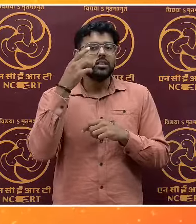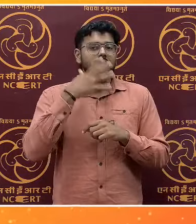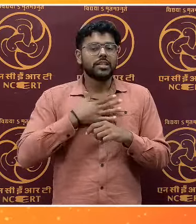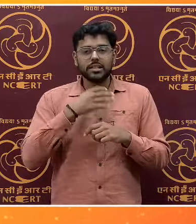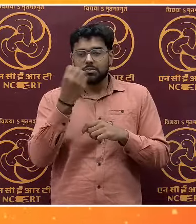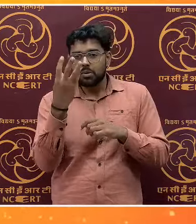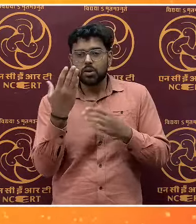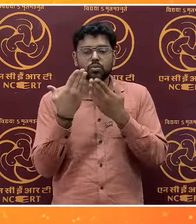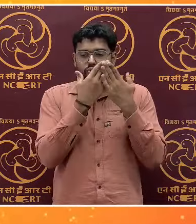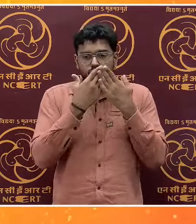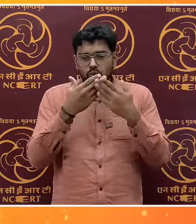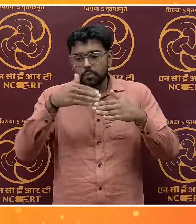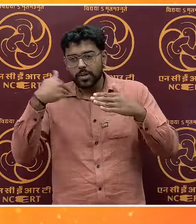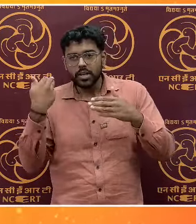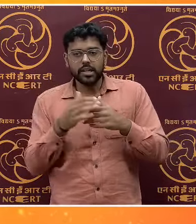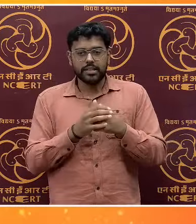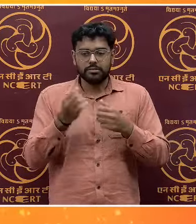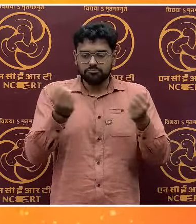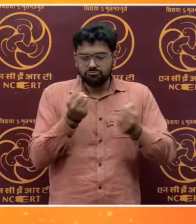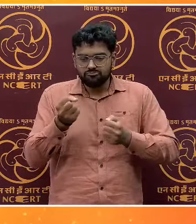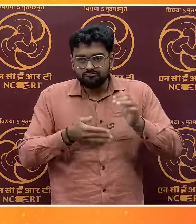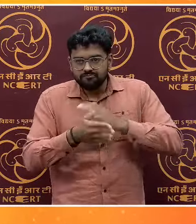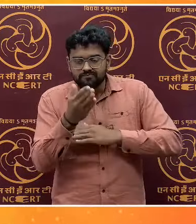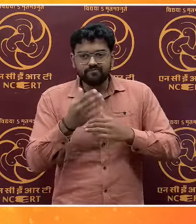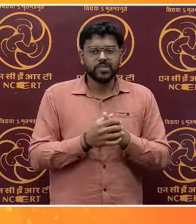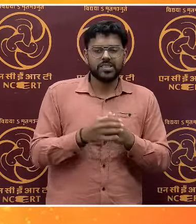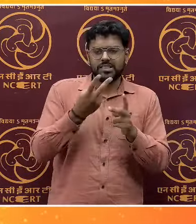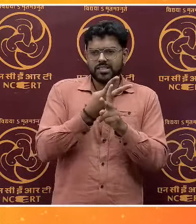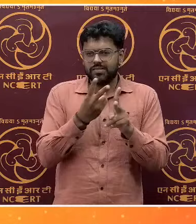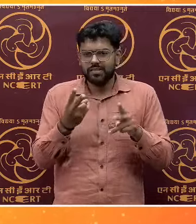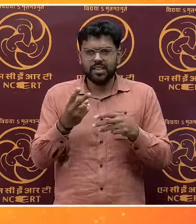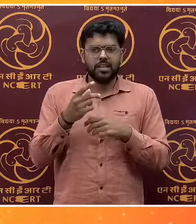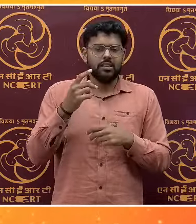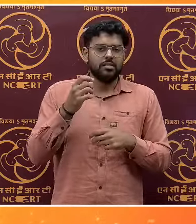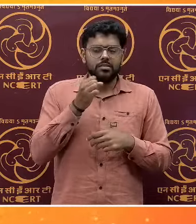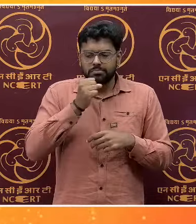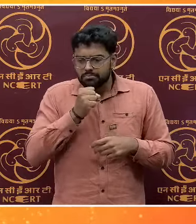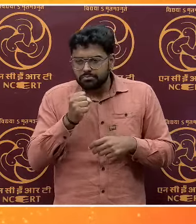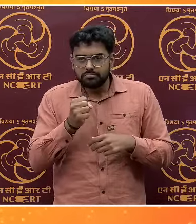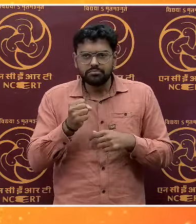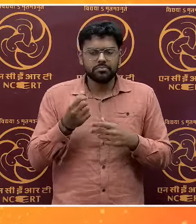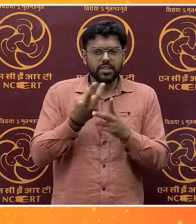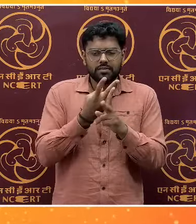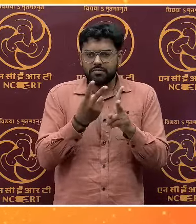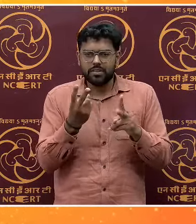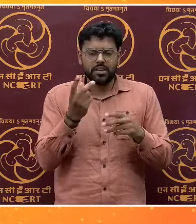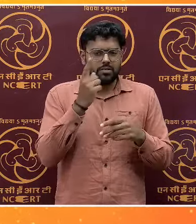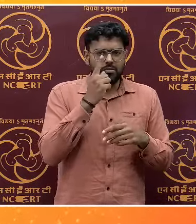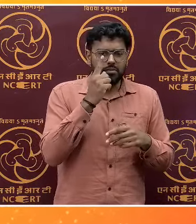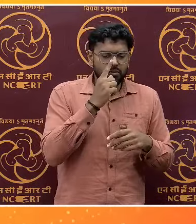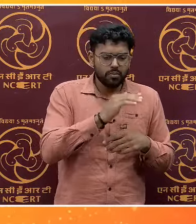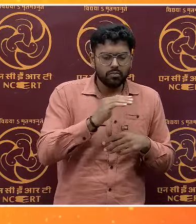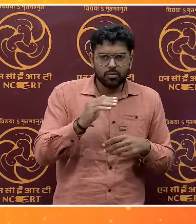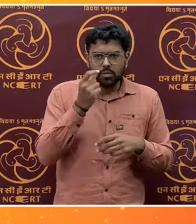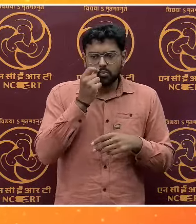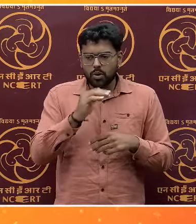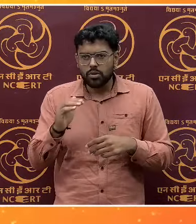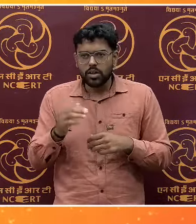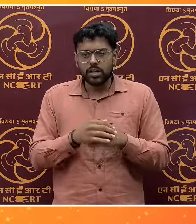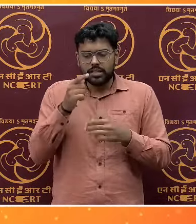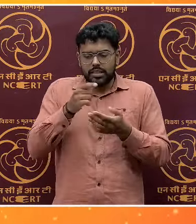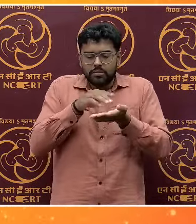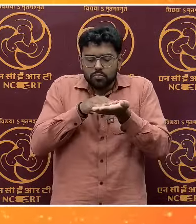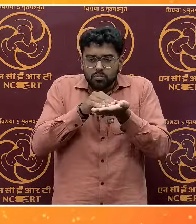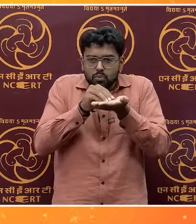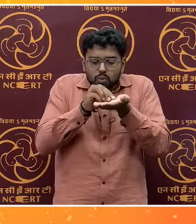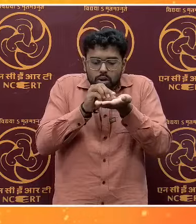and some cars are passing, and a carriage and a lady and some kid. I can see that it's tactile in nature. So